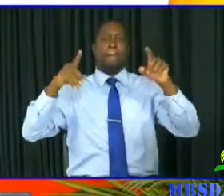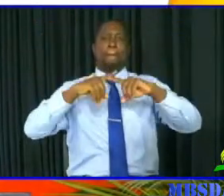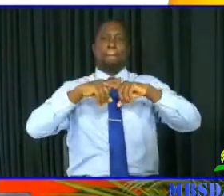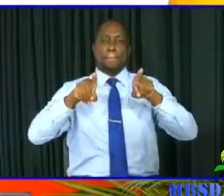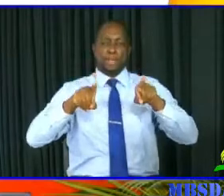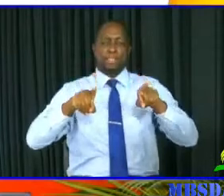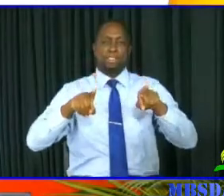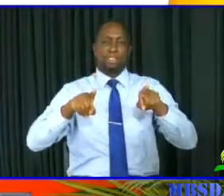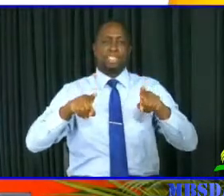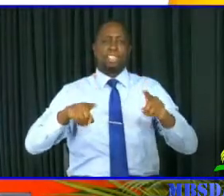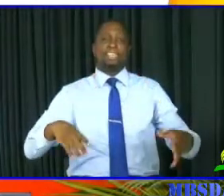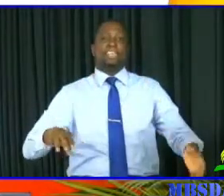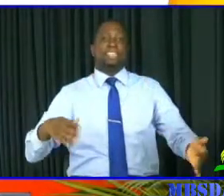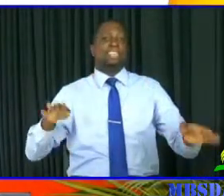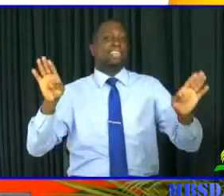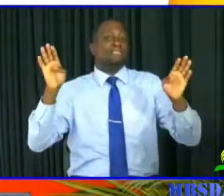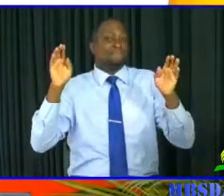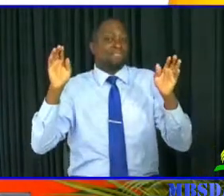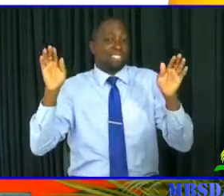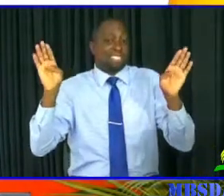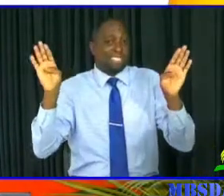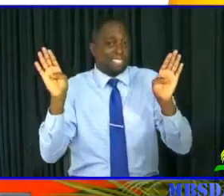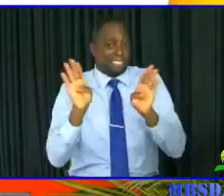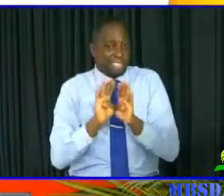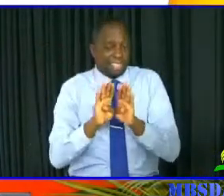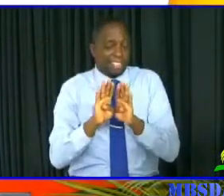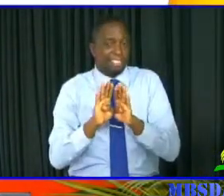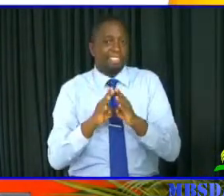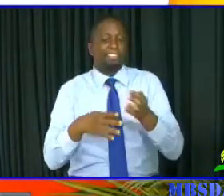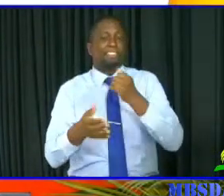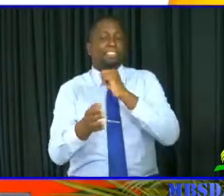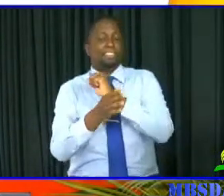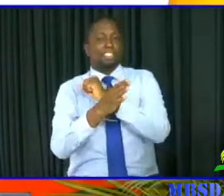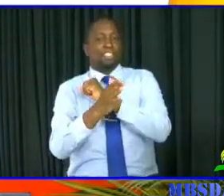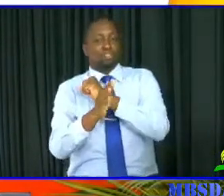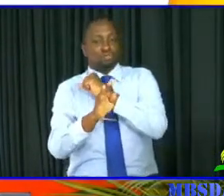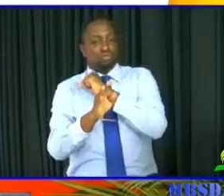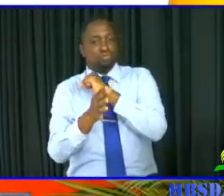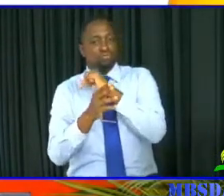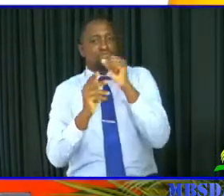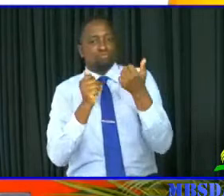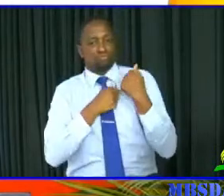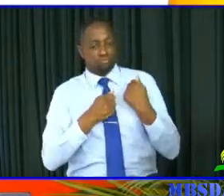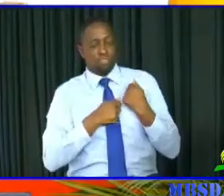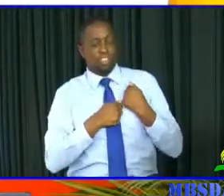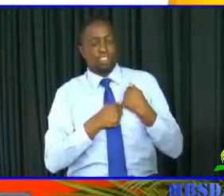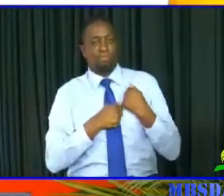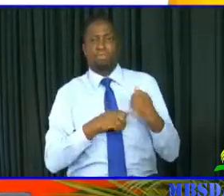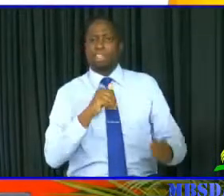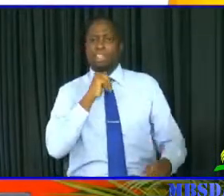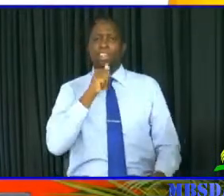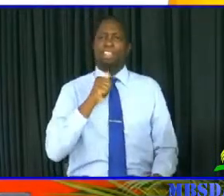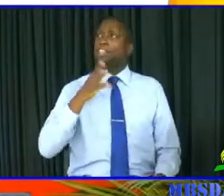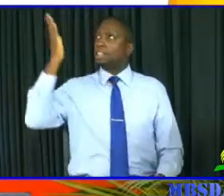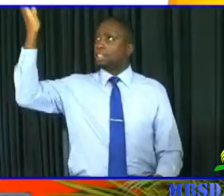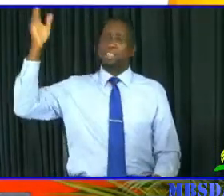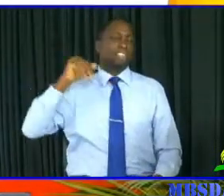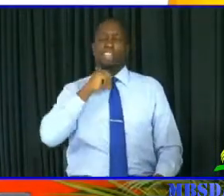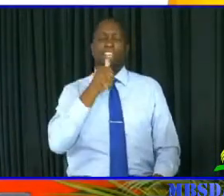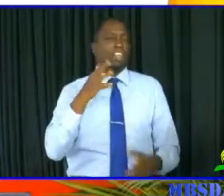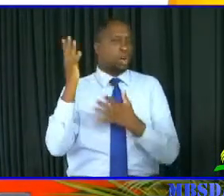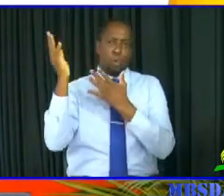not waiting on the crowd to choose to follow Him. He's not waiting on the crowd to enter